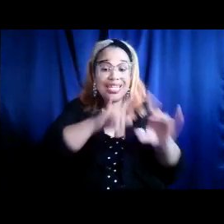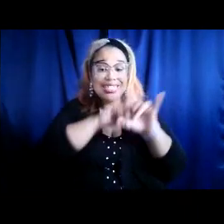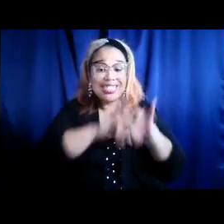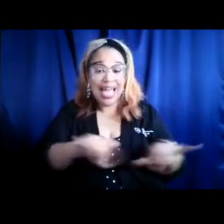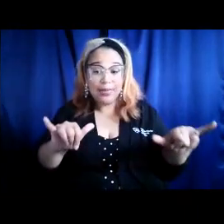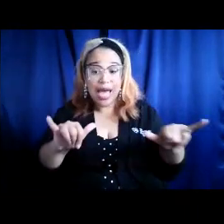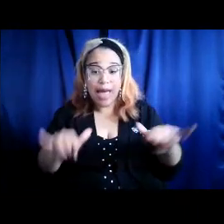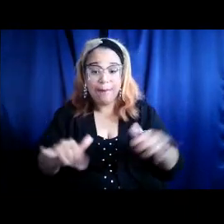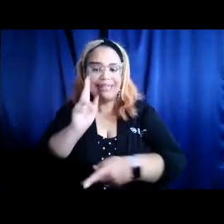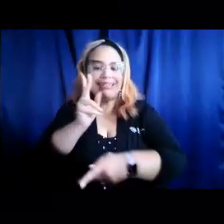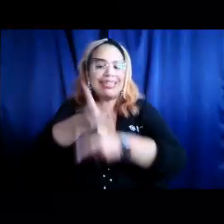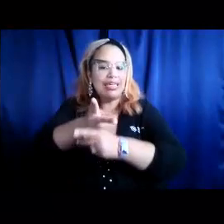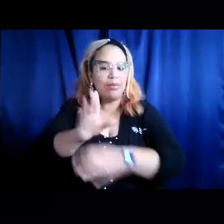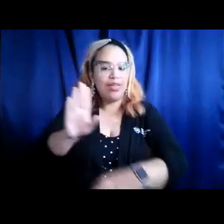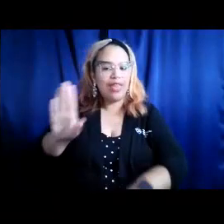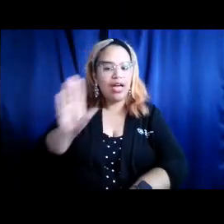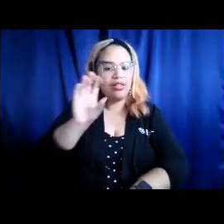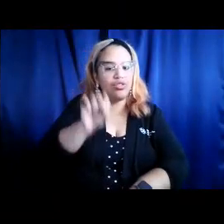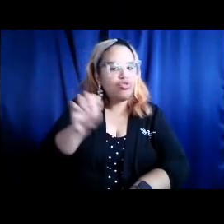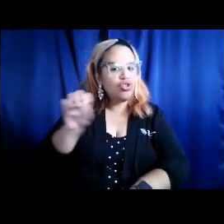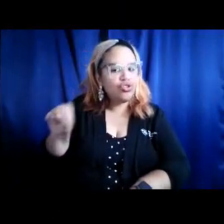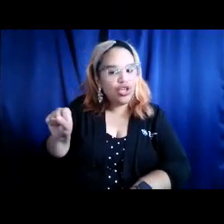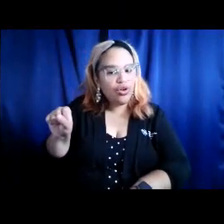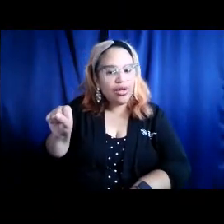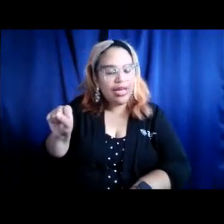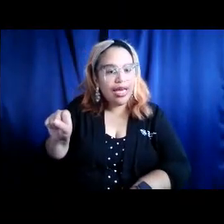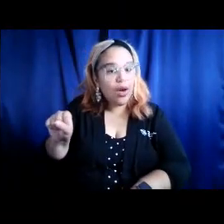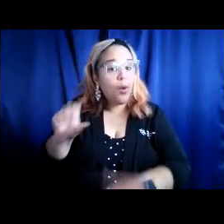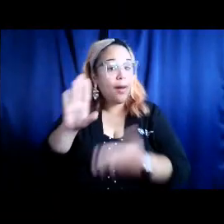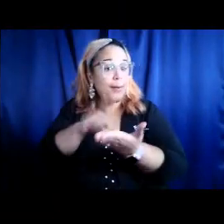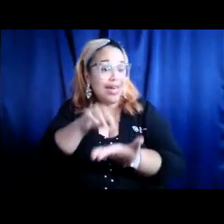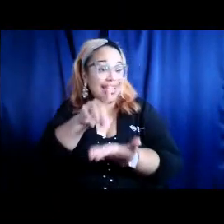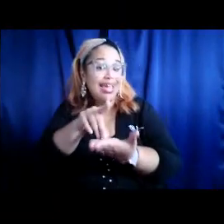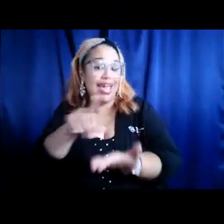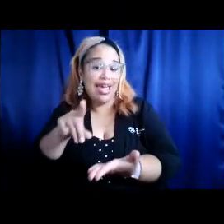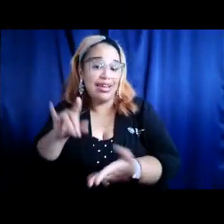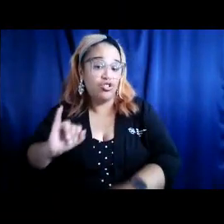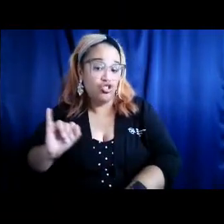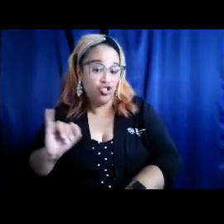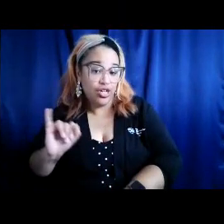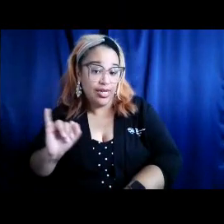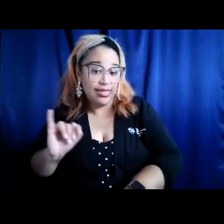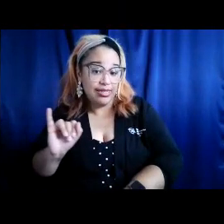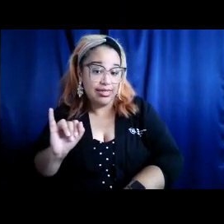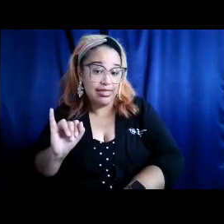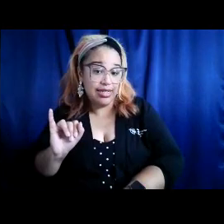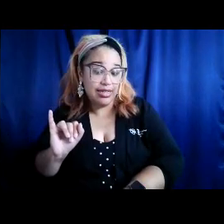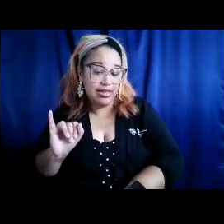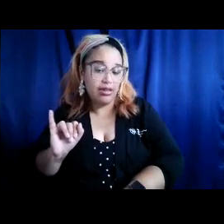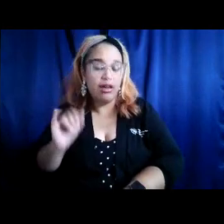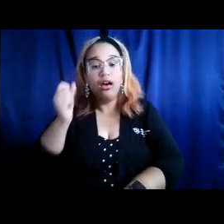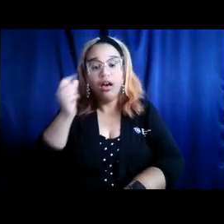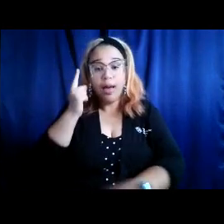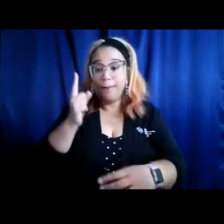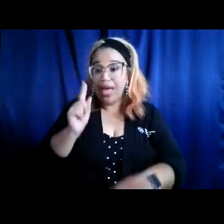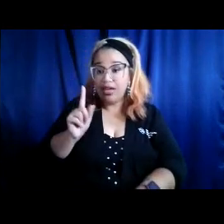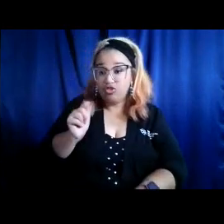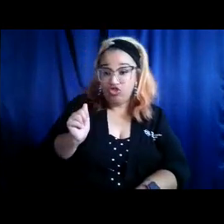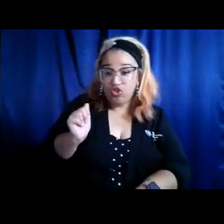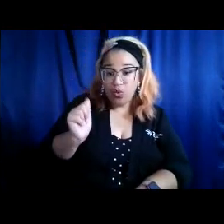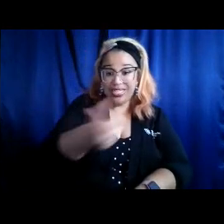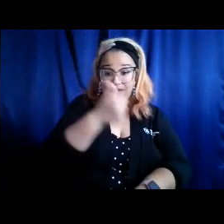education about stable accounts or even enabling direct deposit, employers can make a meaningful difference in the lives of employees